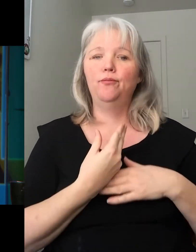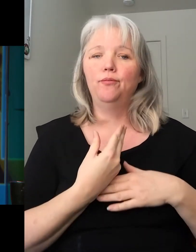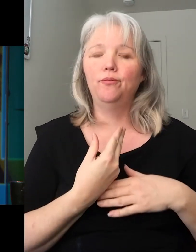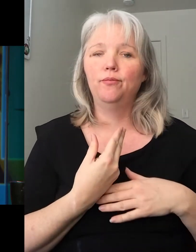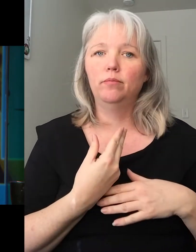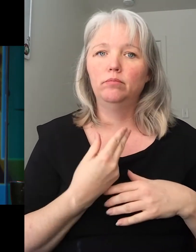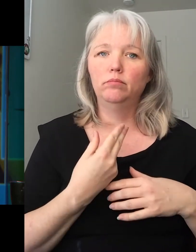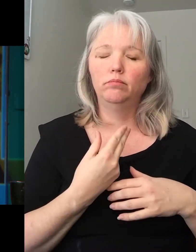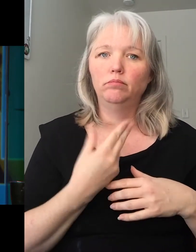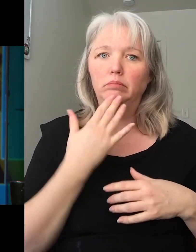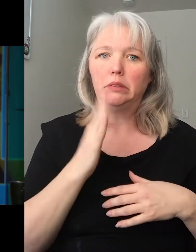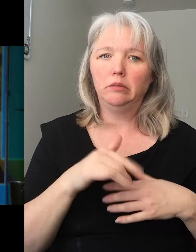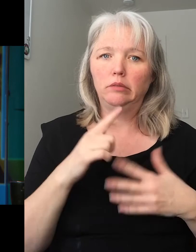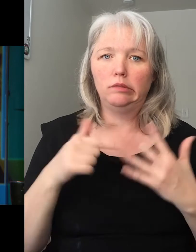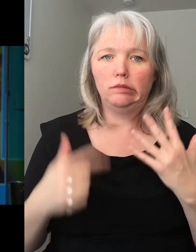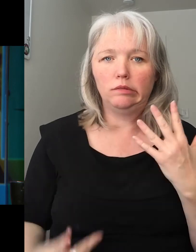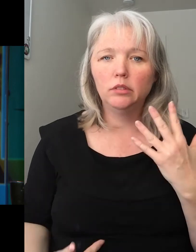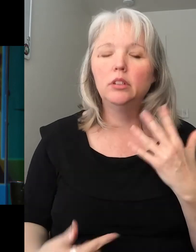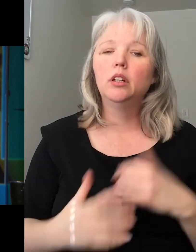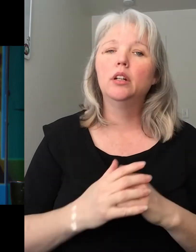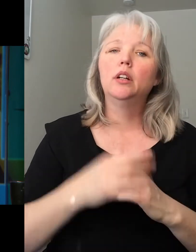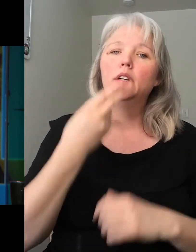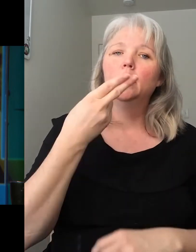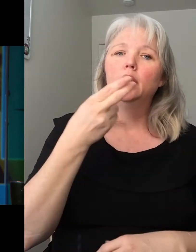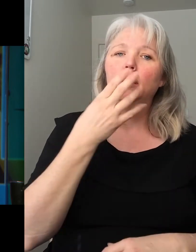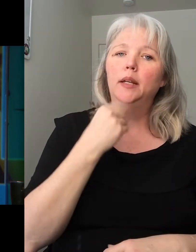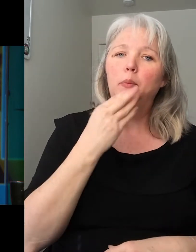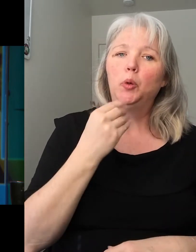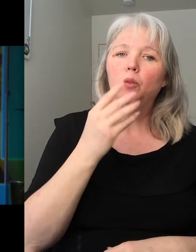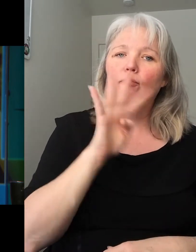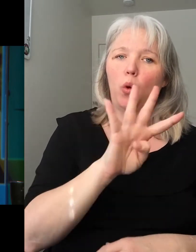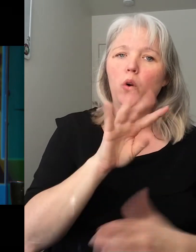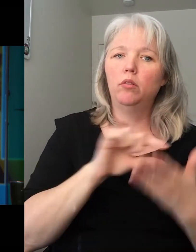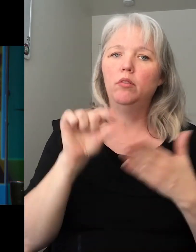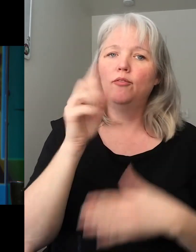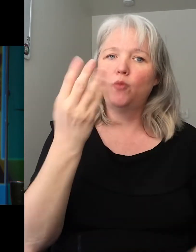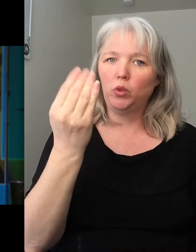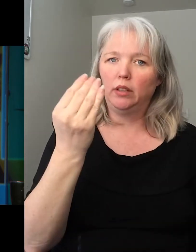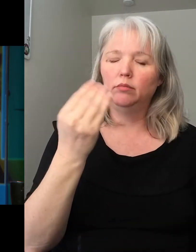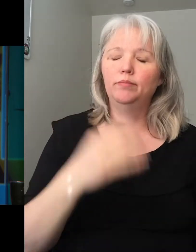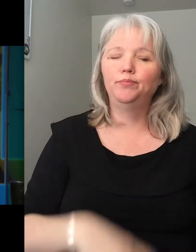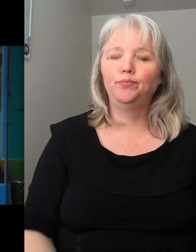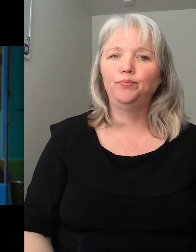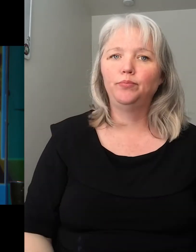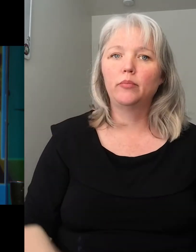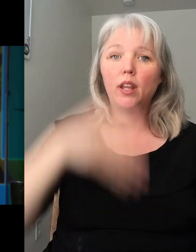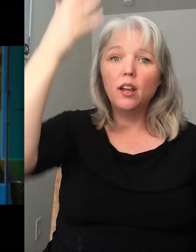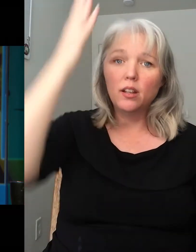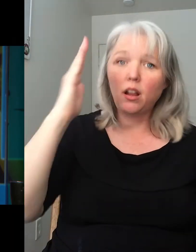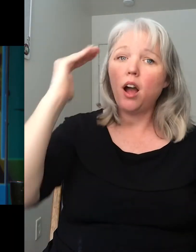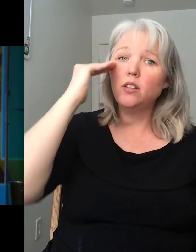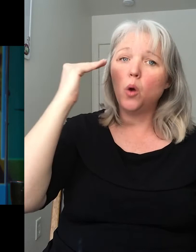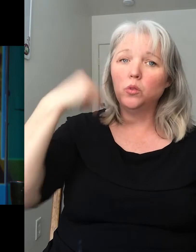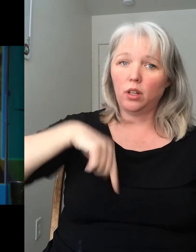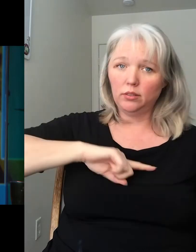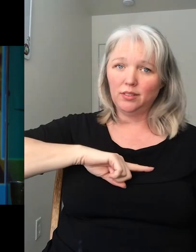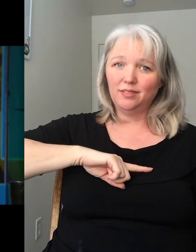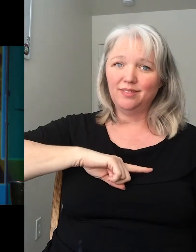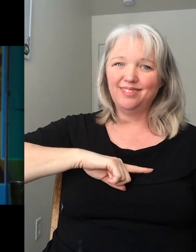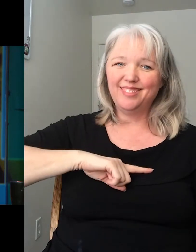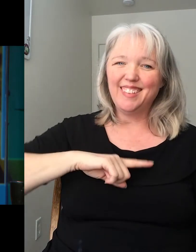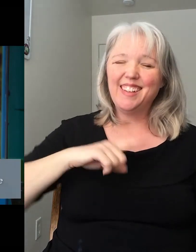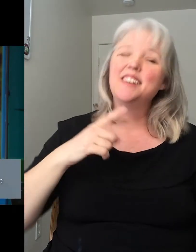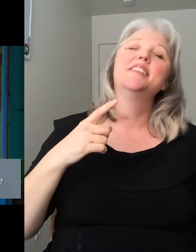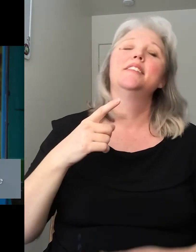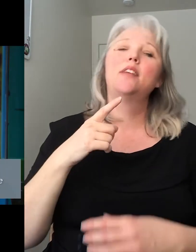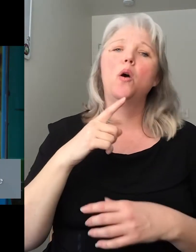lives. Listen, Hebrews 4:14. Therefore, because God knows us, because